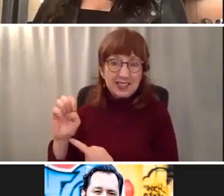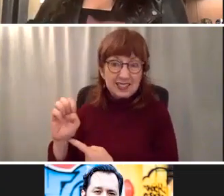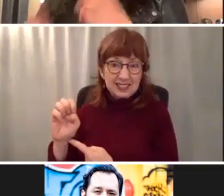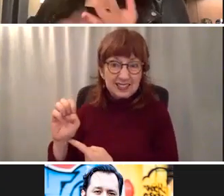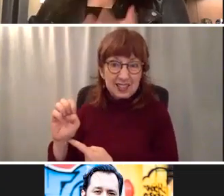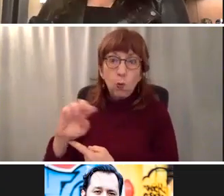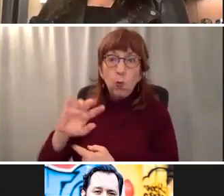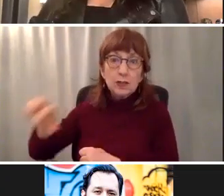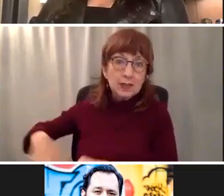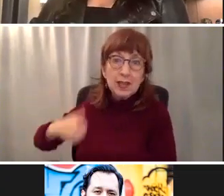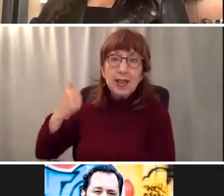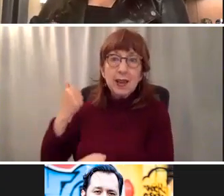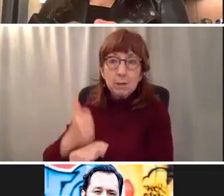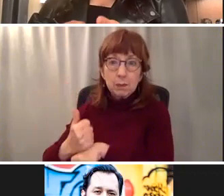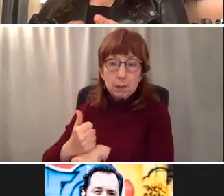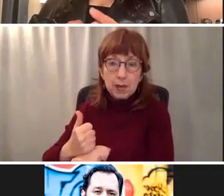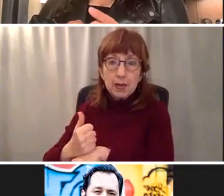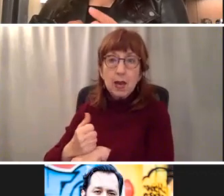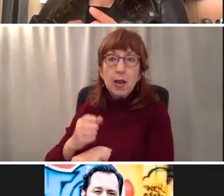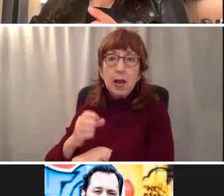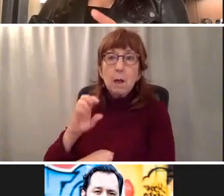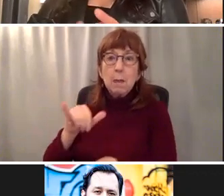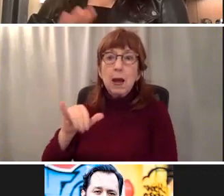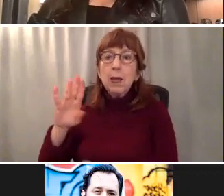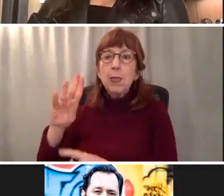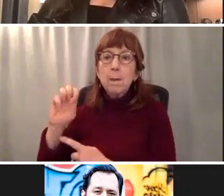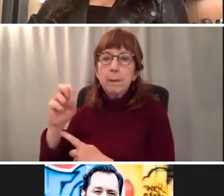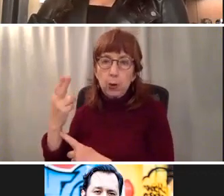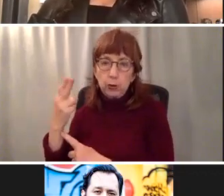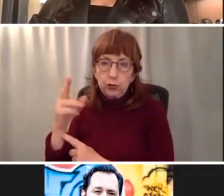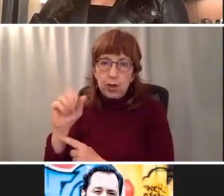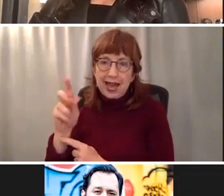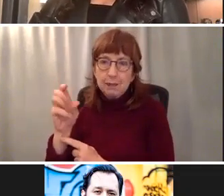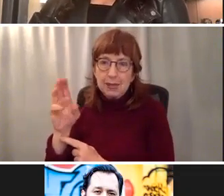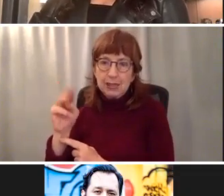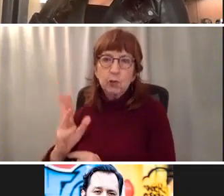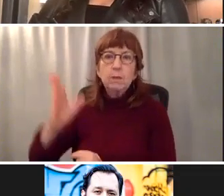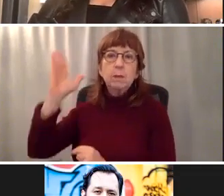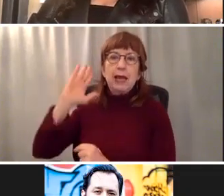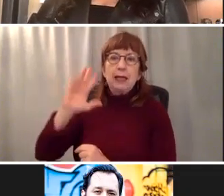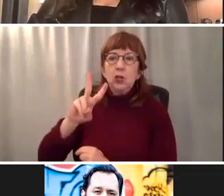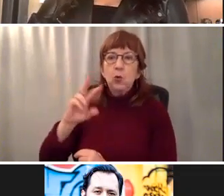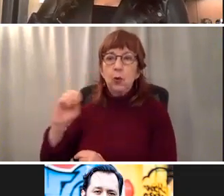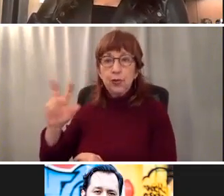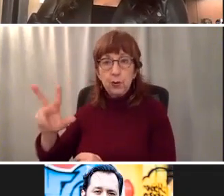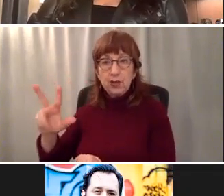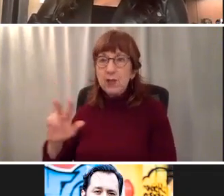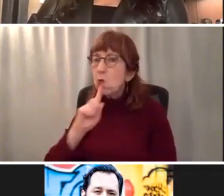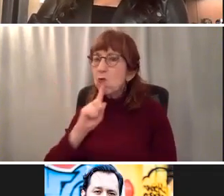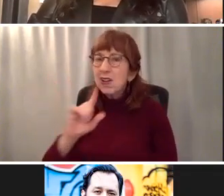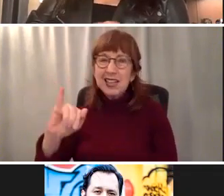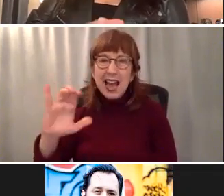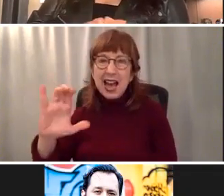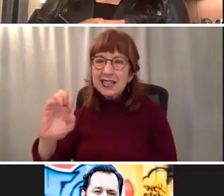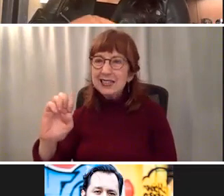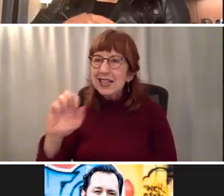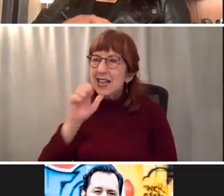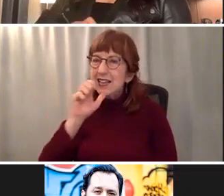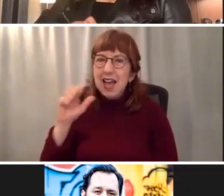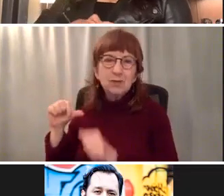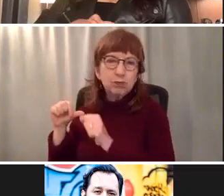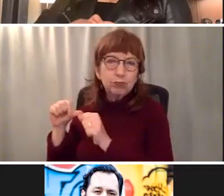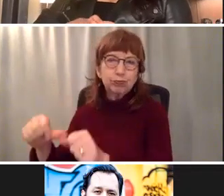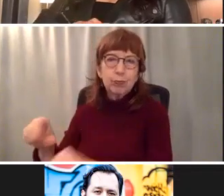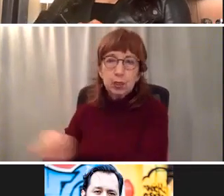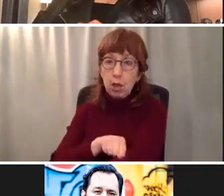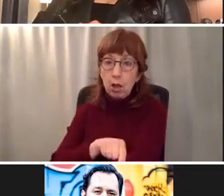since ICE was implemented by Bush administration in 2003. So ICE hasn't been here that long. Think about that. They've only been here for